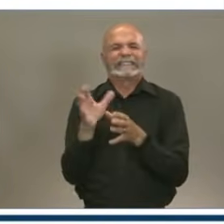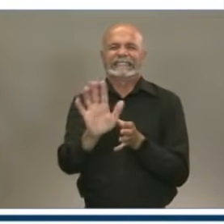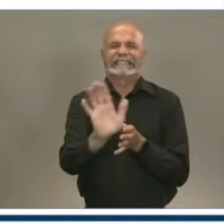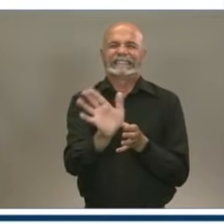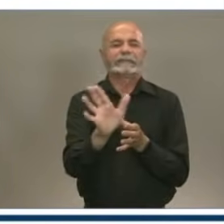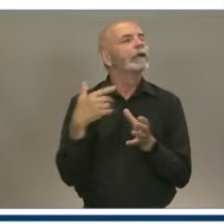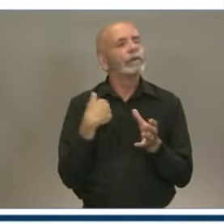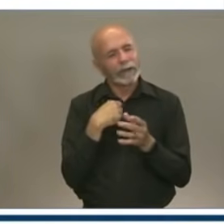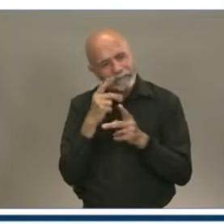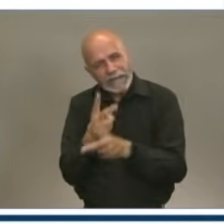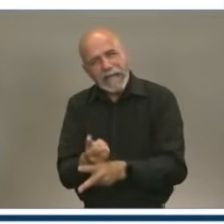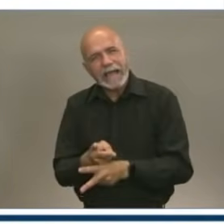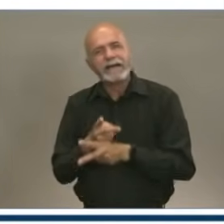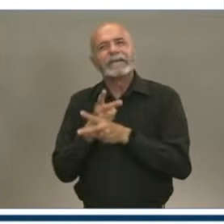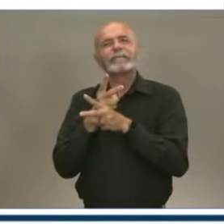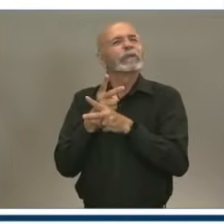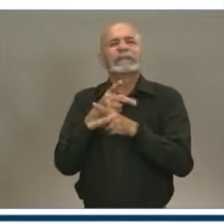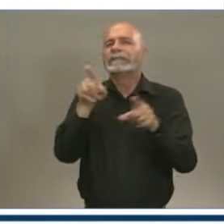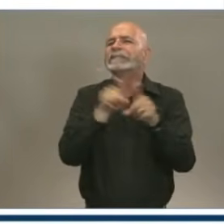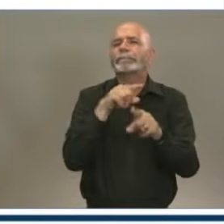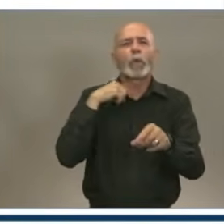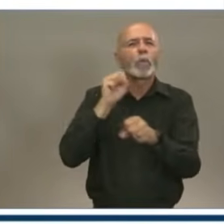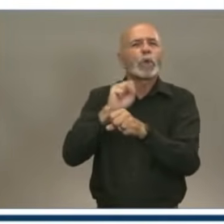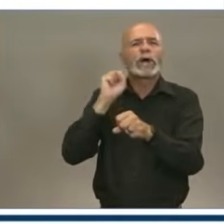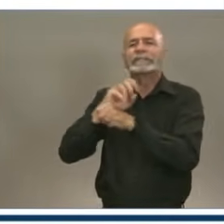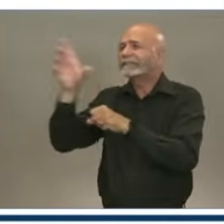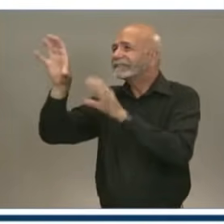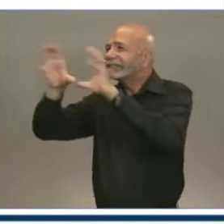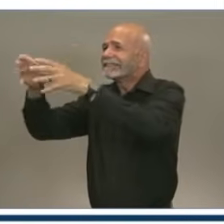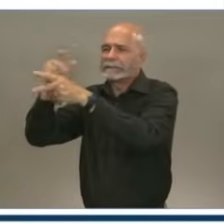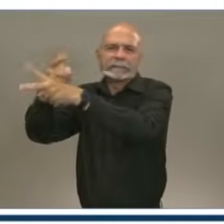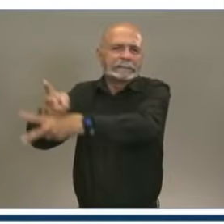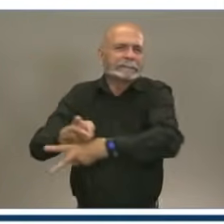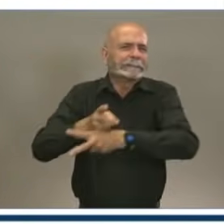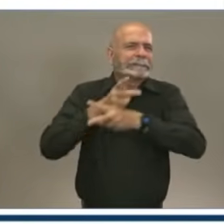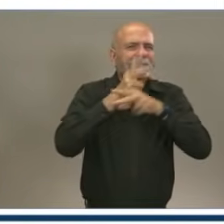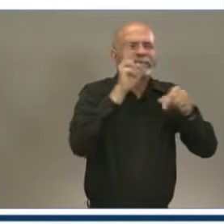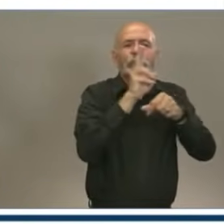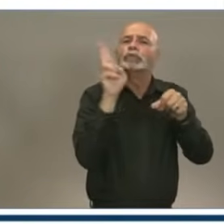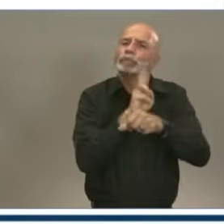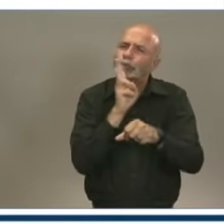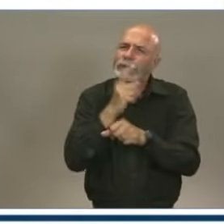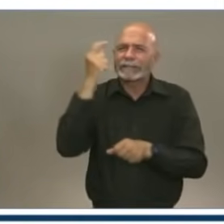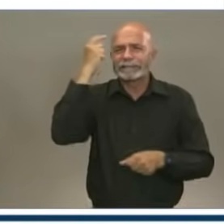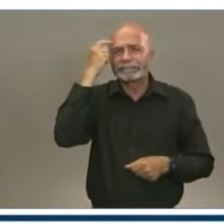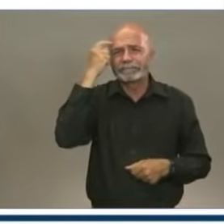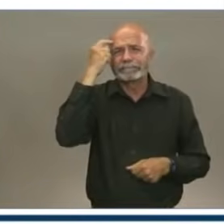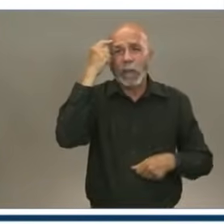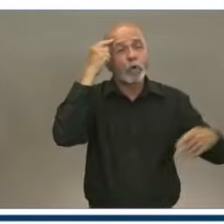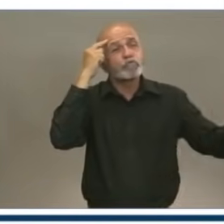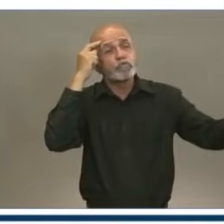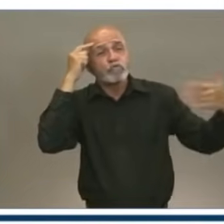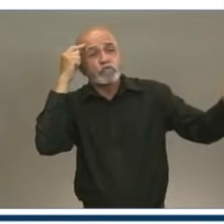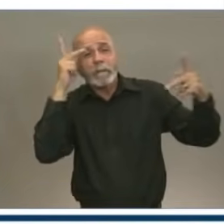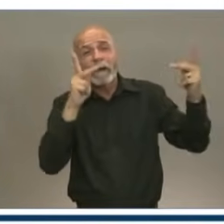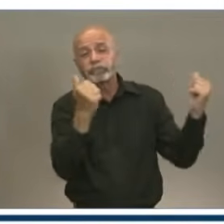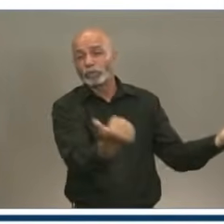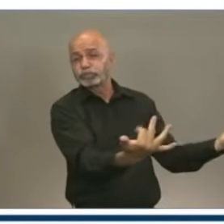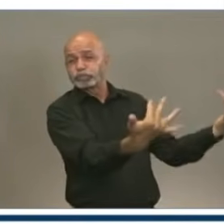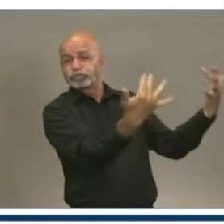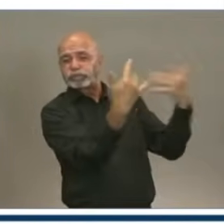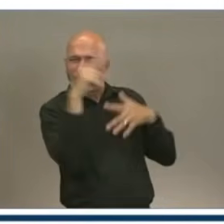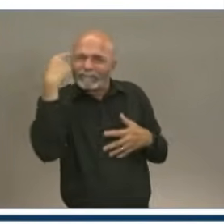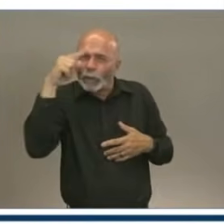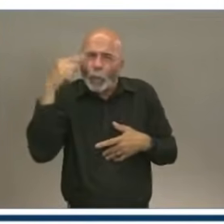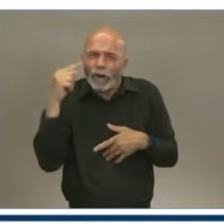work. If we're adding more social contacts, think about how many you're actually adding in, under what circumstances, and try to